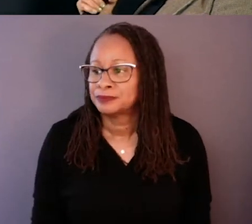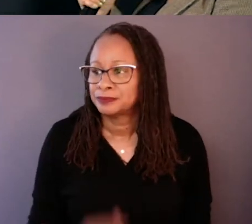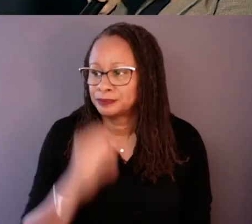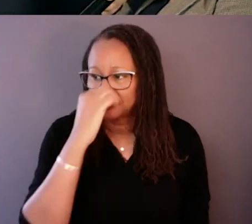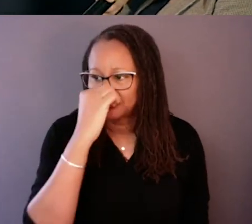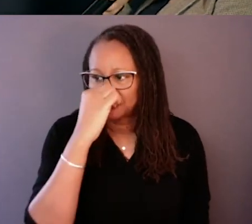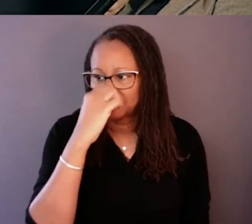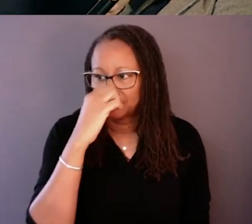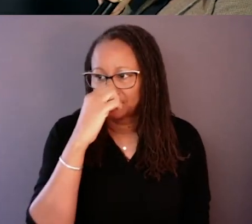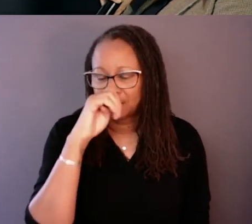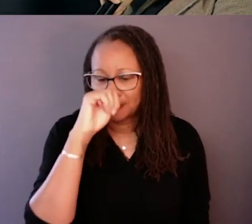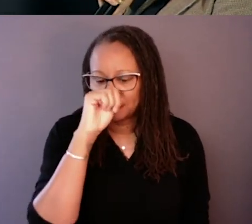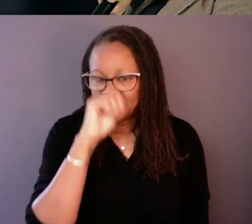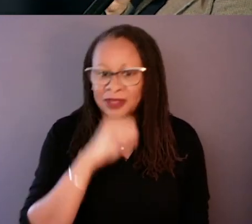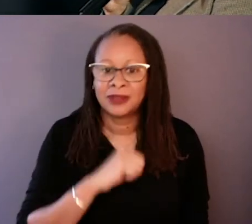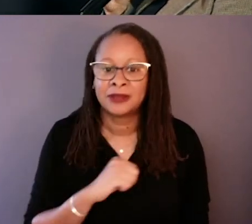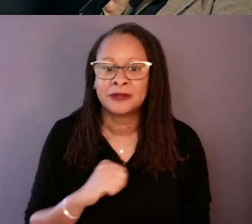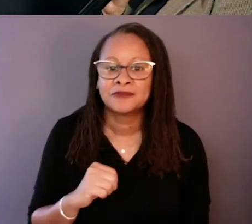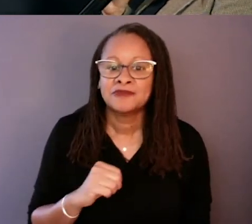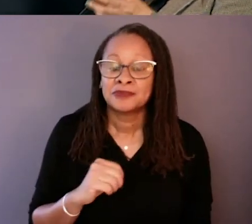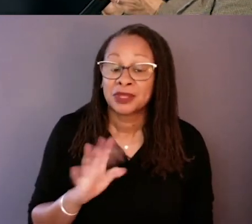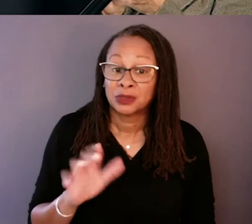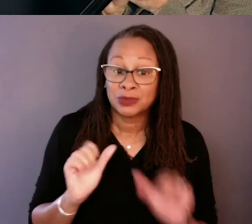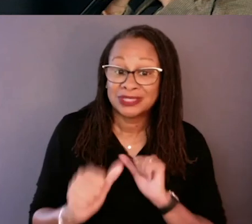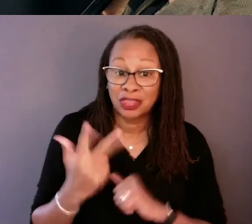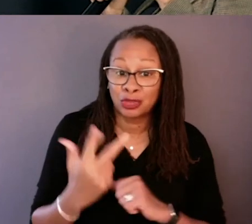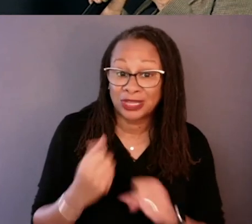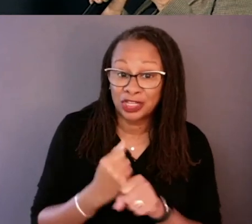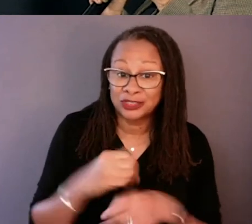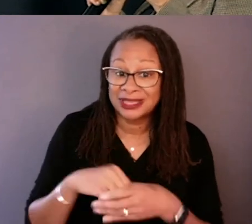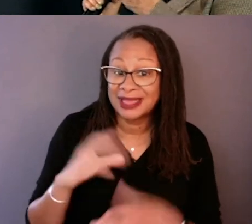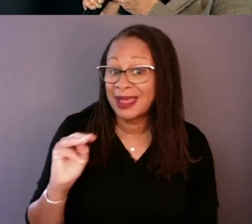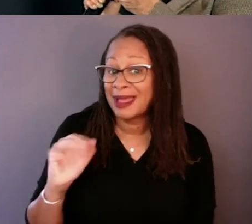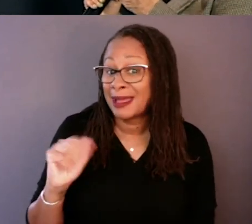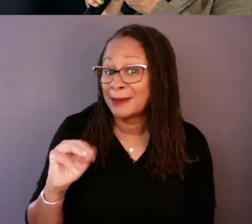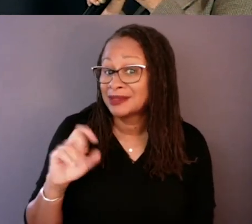So you spent 3 years there, right? And I'm guessing there was